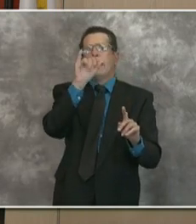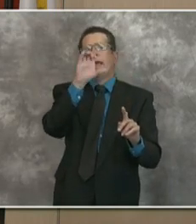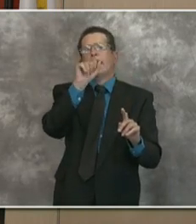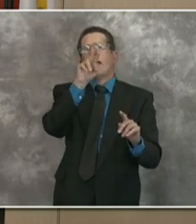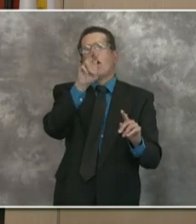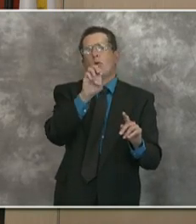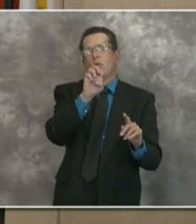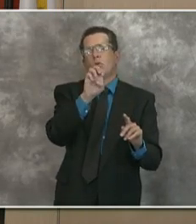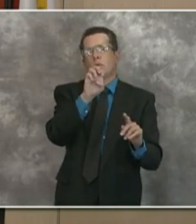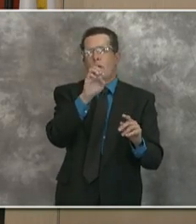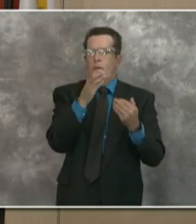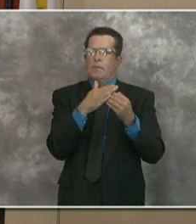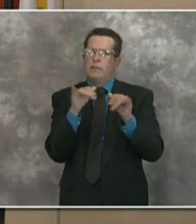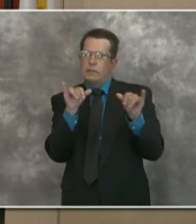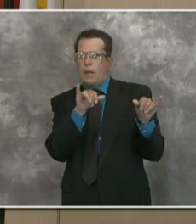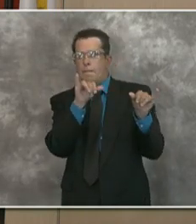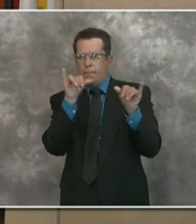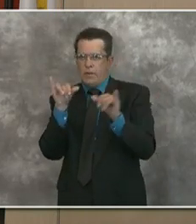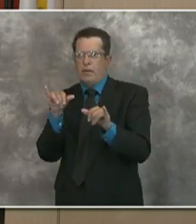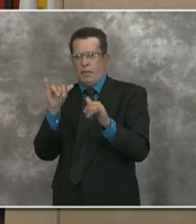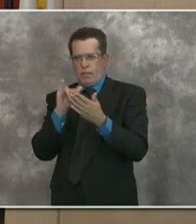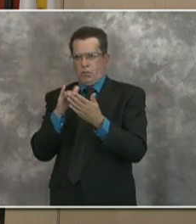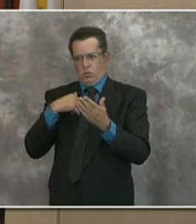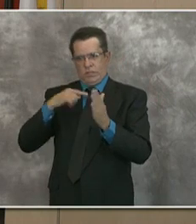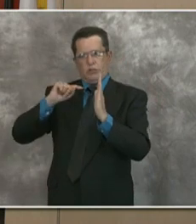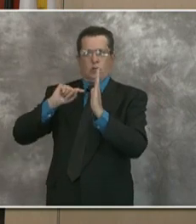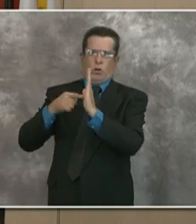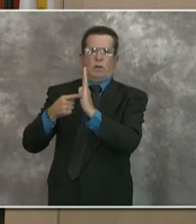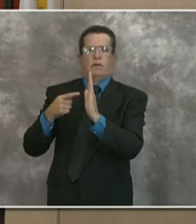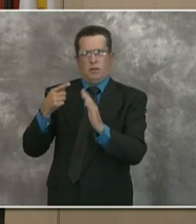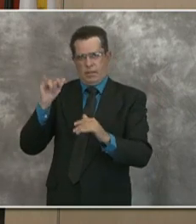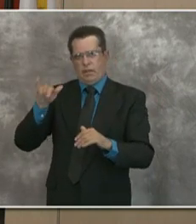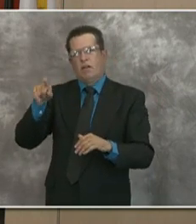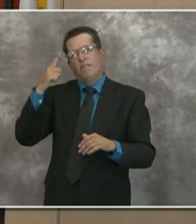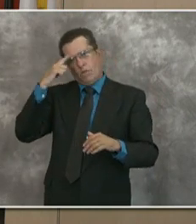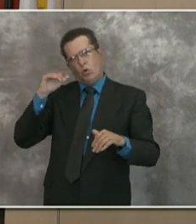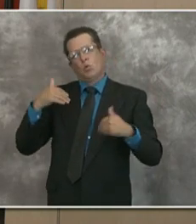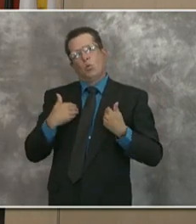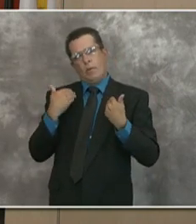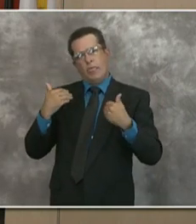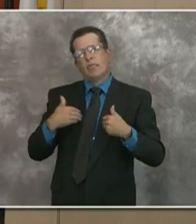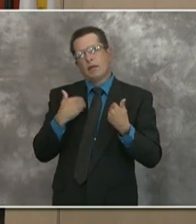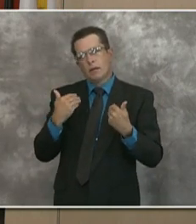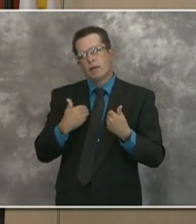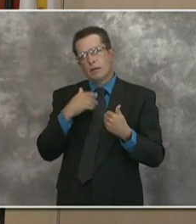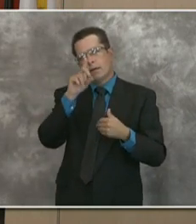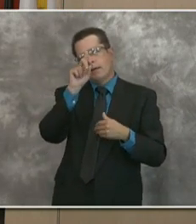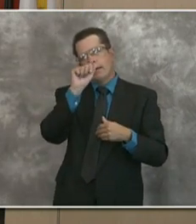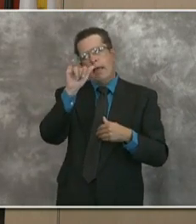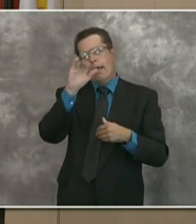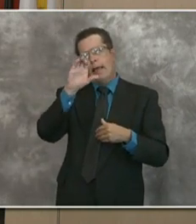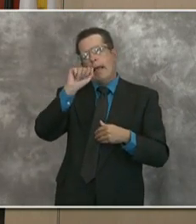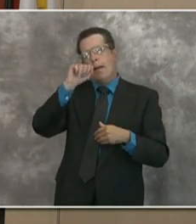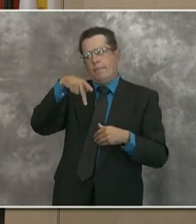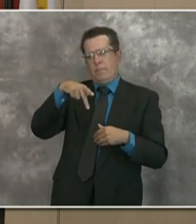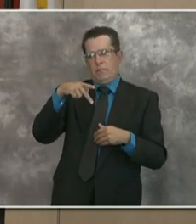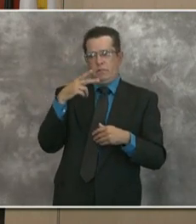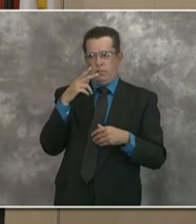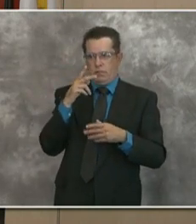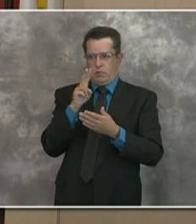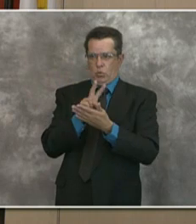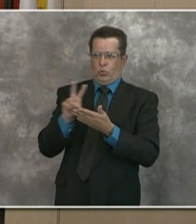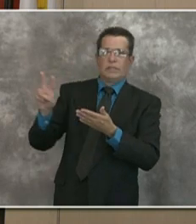daycare to we actually implemented youth day camps a couple of weeks